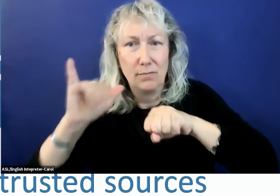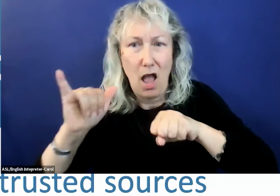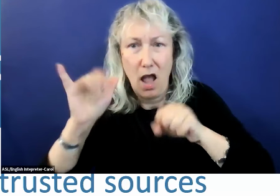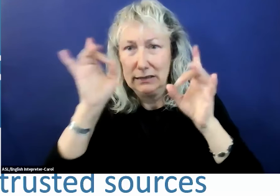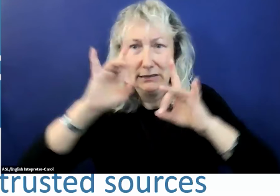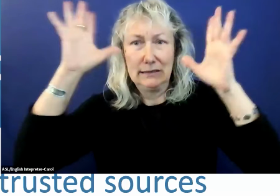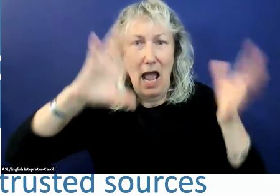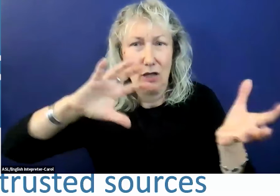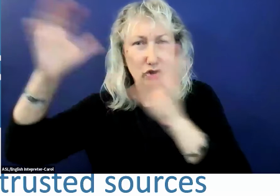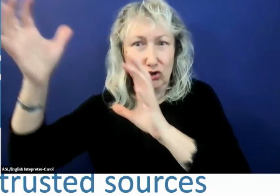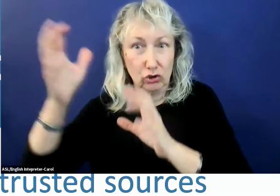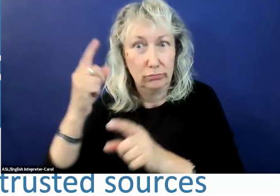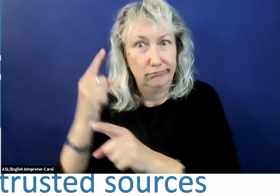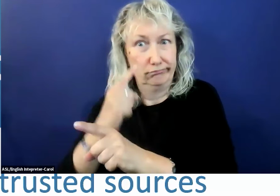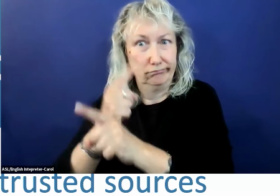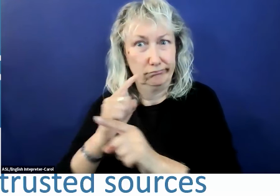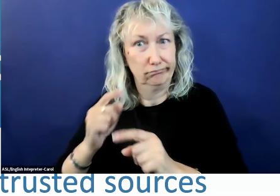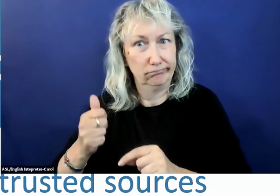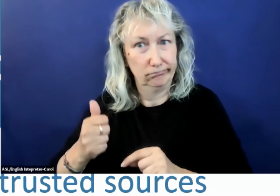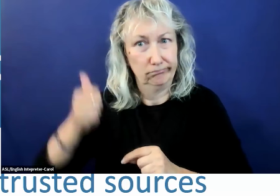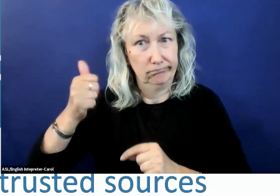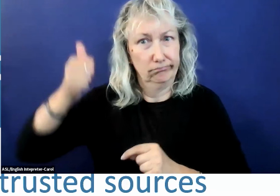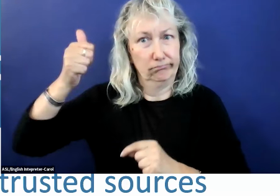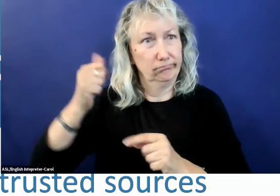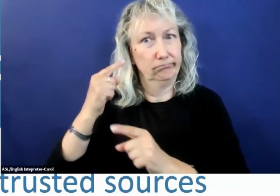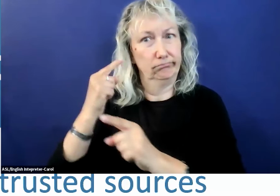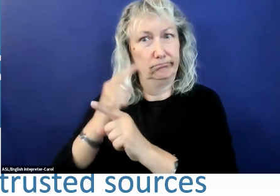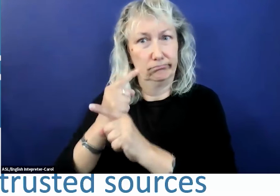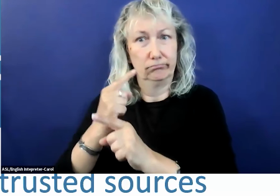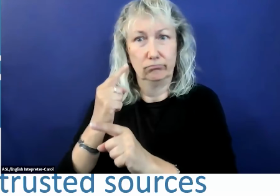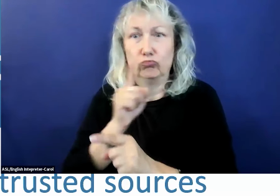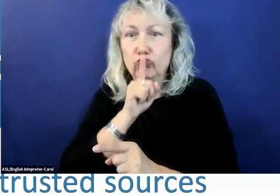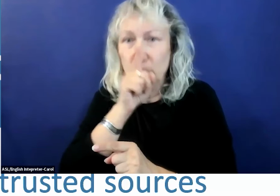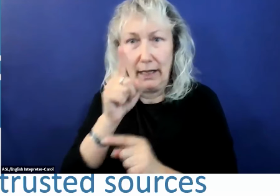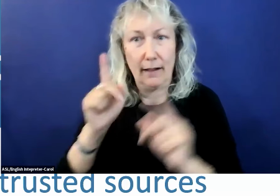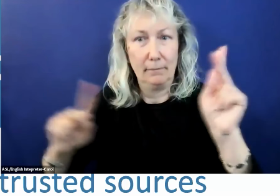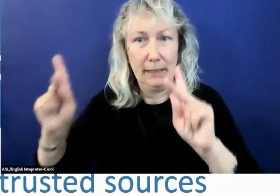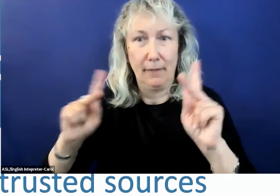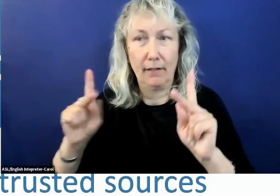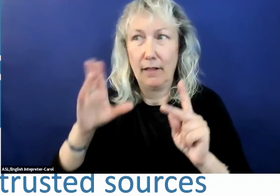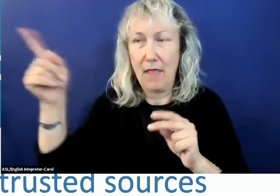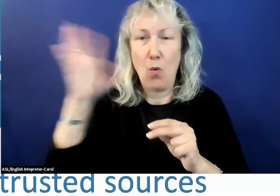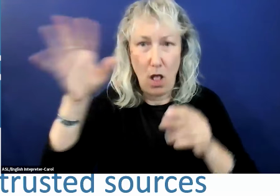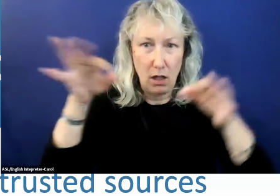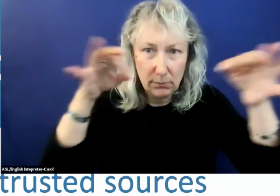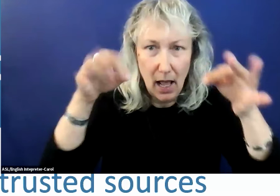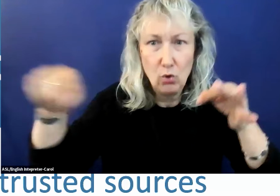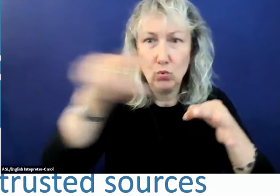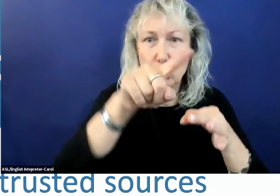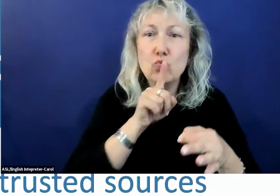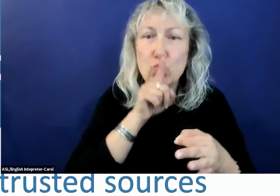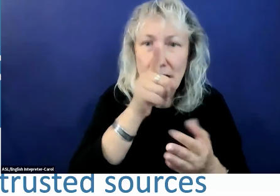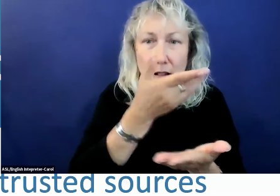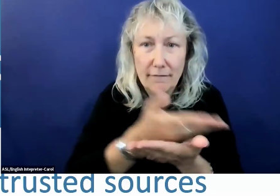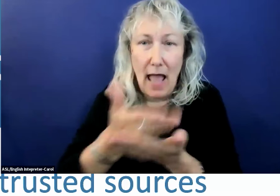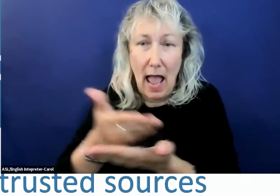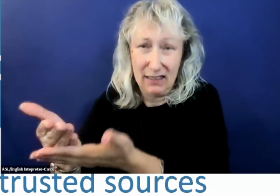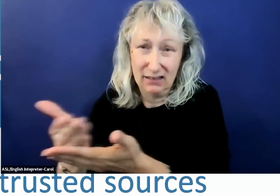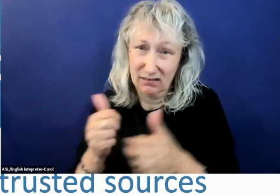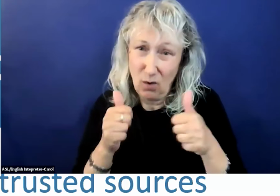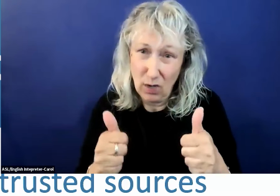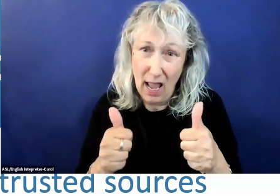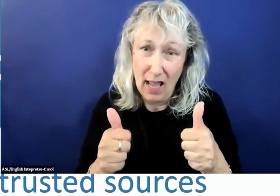going to connect you with legitimate recovery resources and factual information. Again,